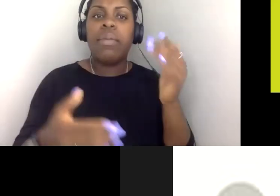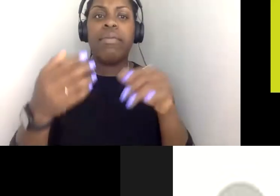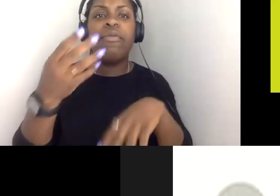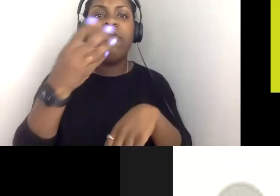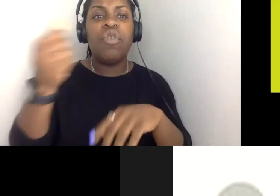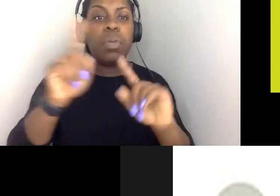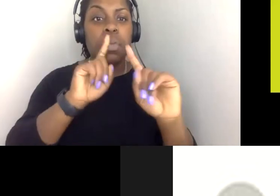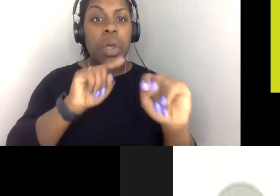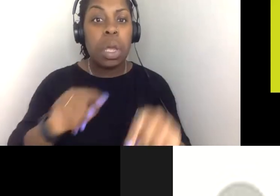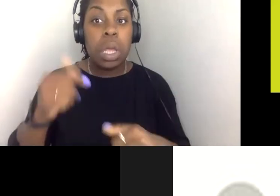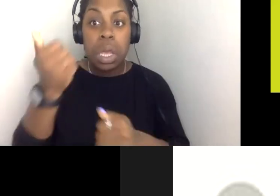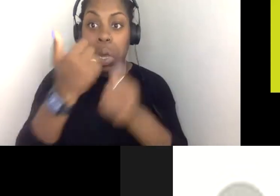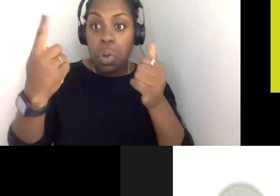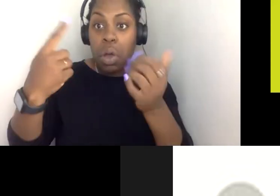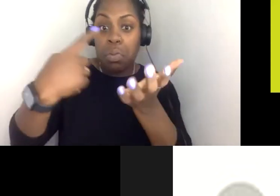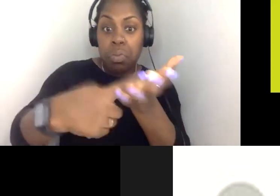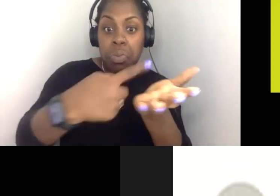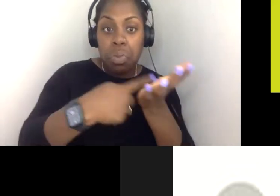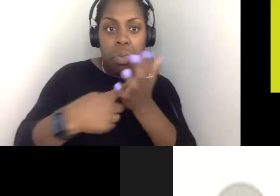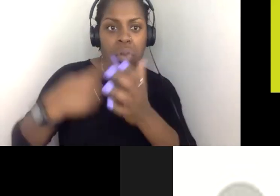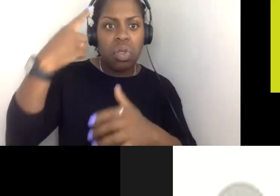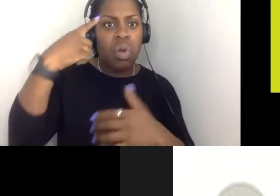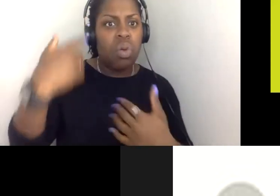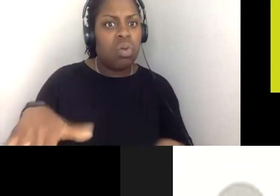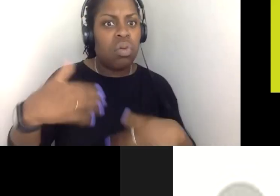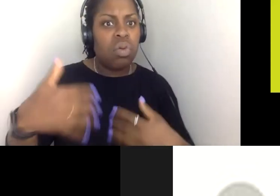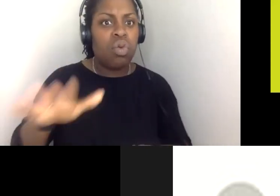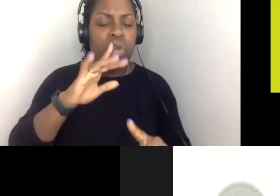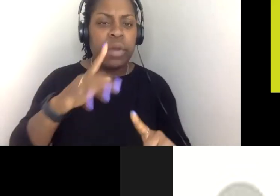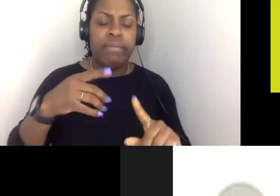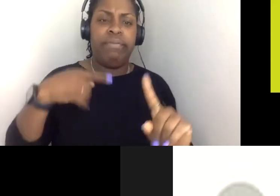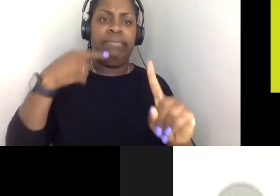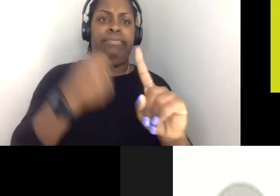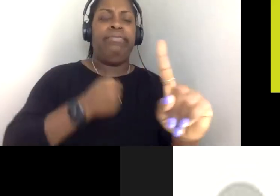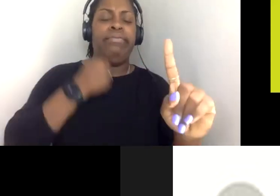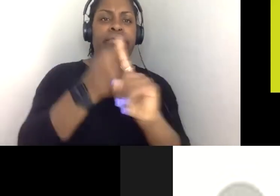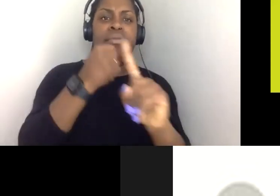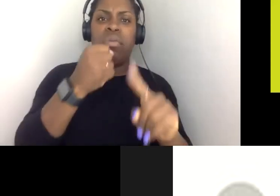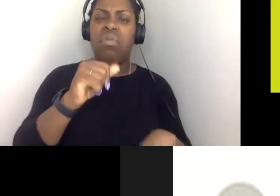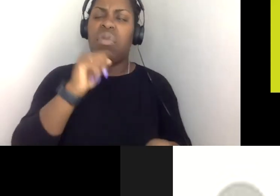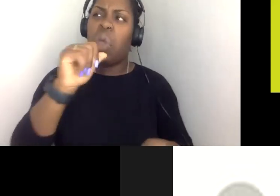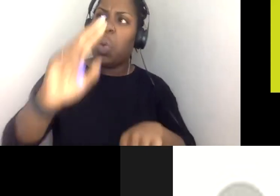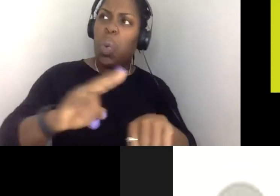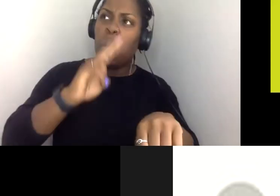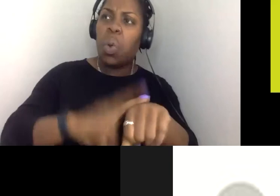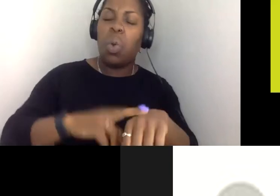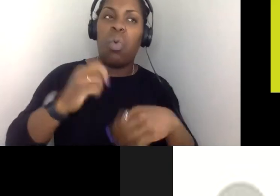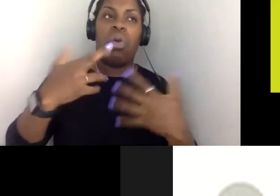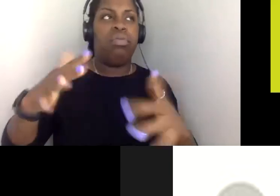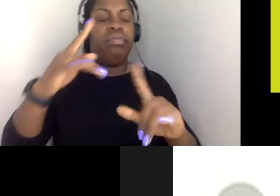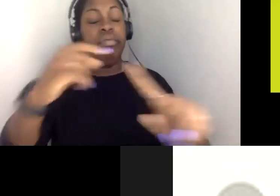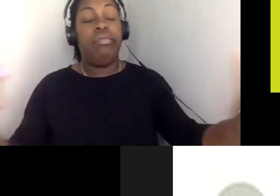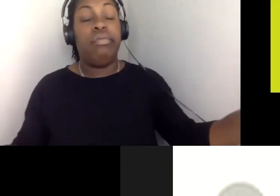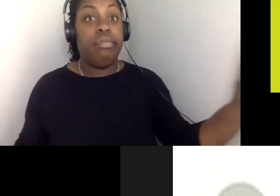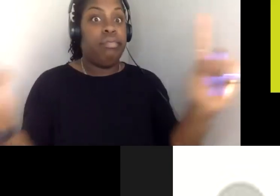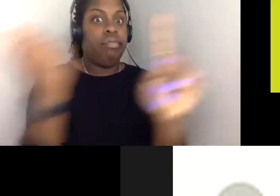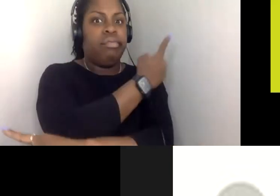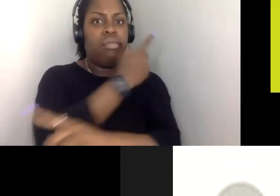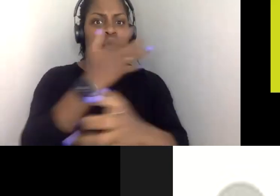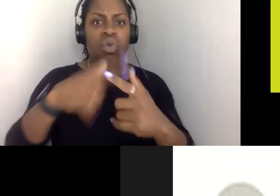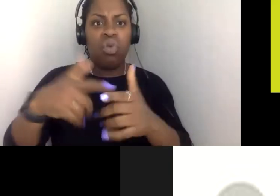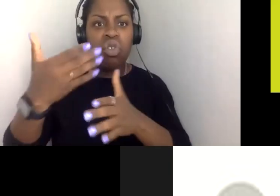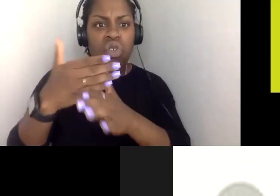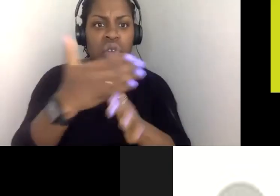anyone find anything that they found particularly striking, interesting, unusual, outrageous that they'd like to share? Encontró algo que